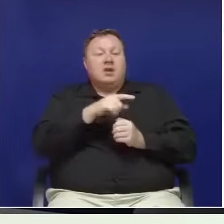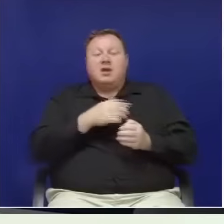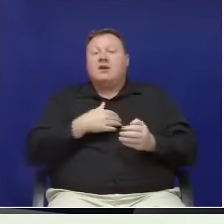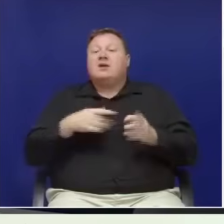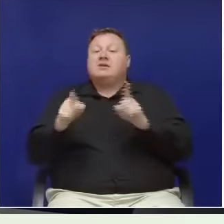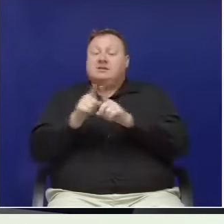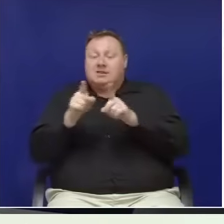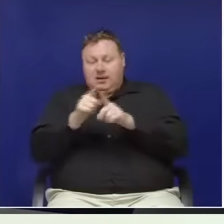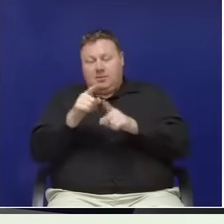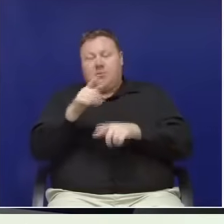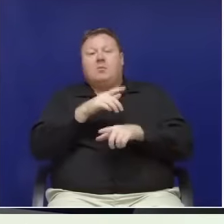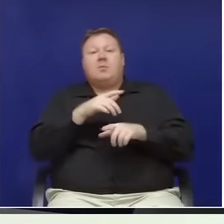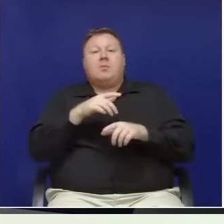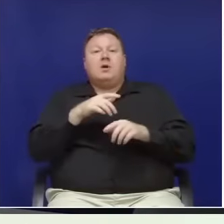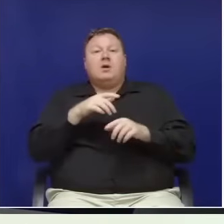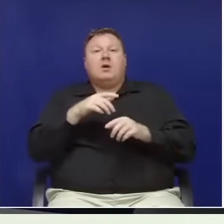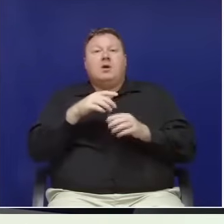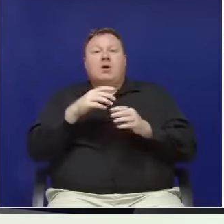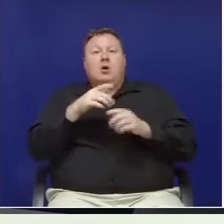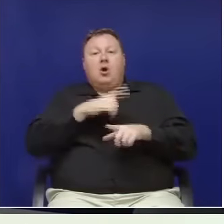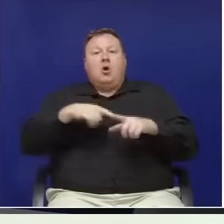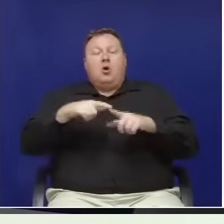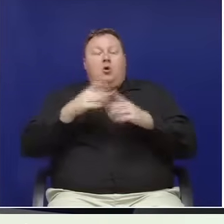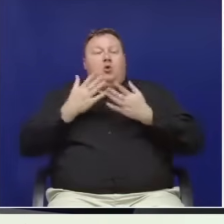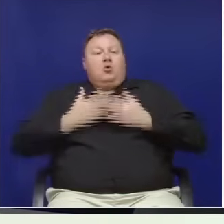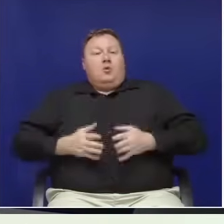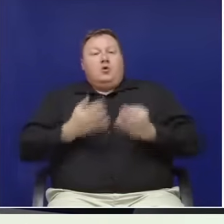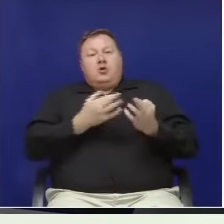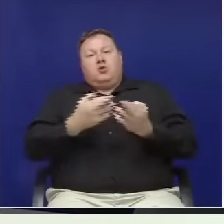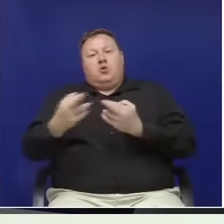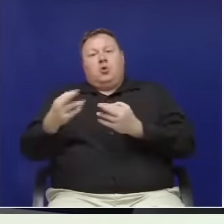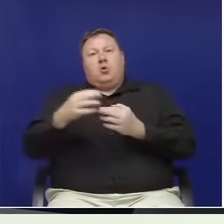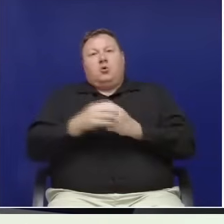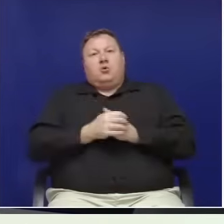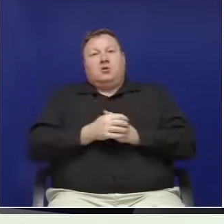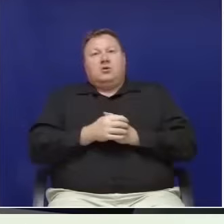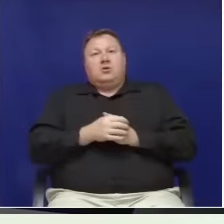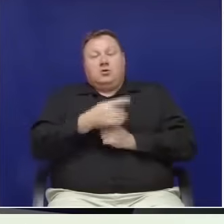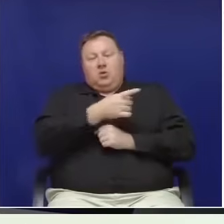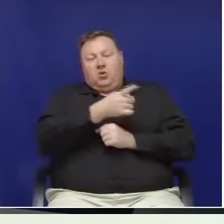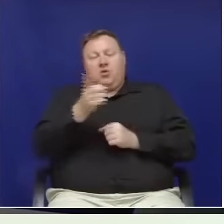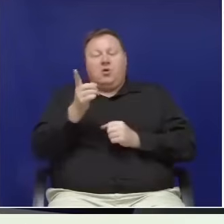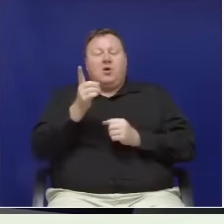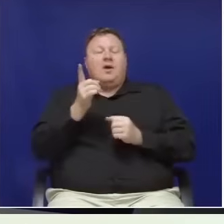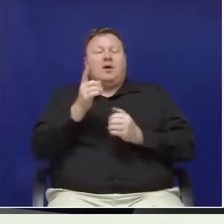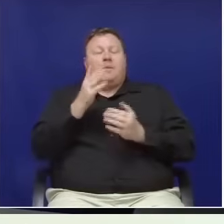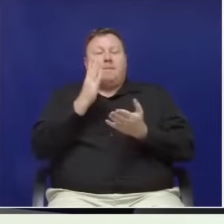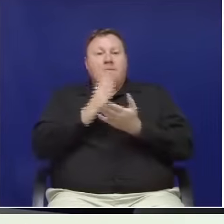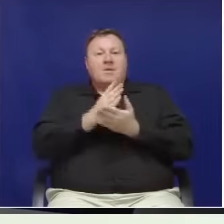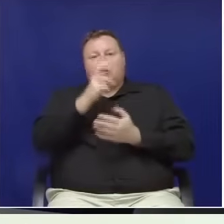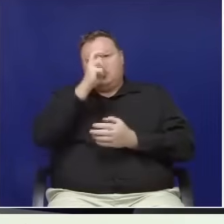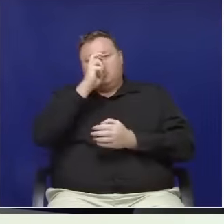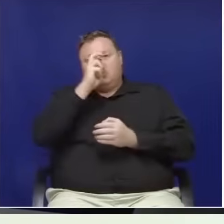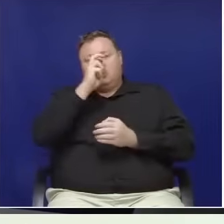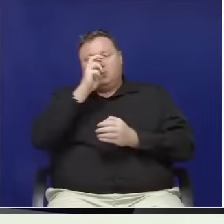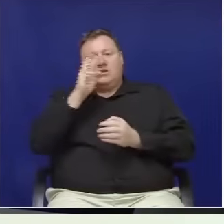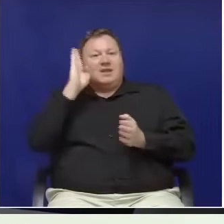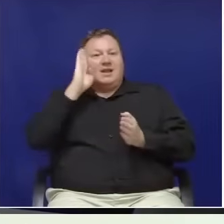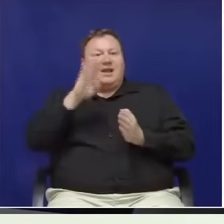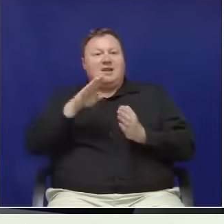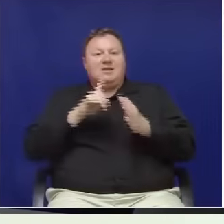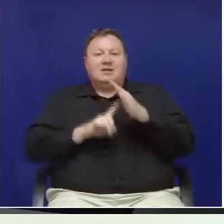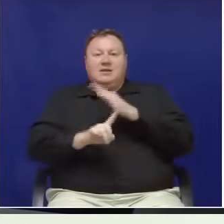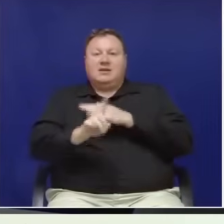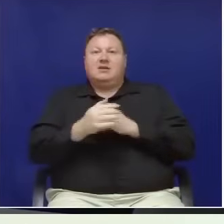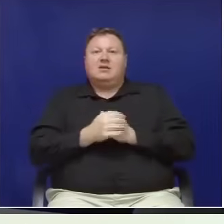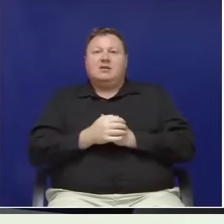center coordinators maintain strict attendance registers. As far as academy